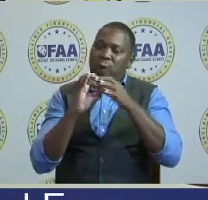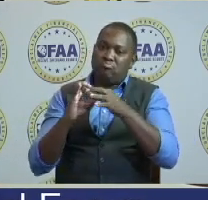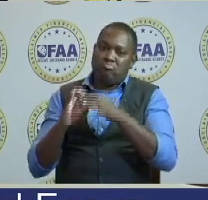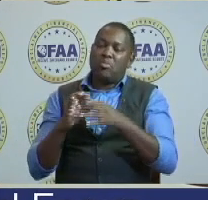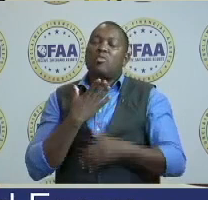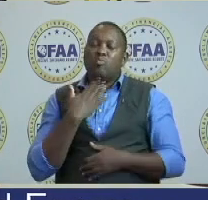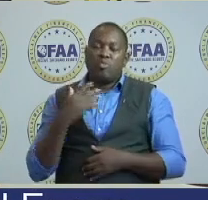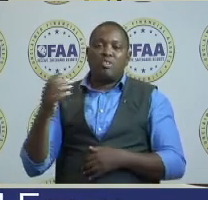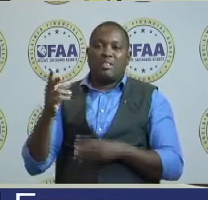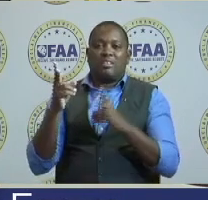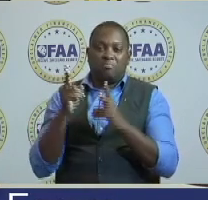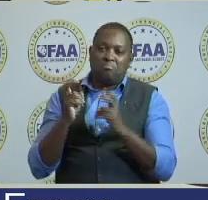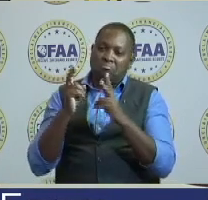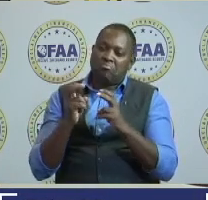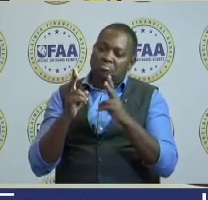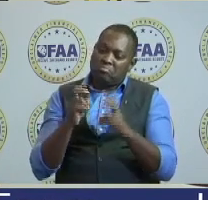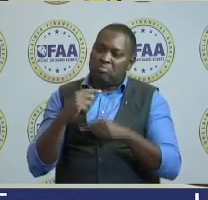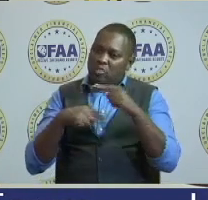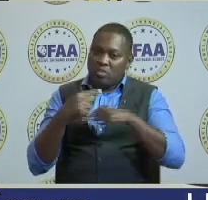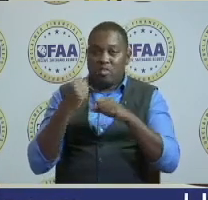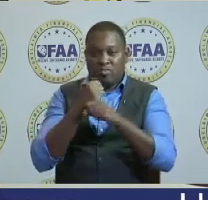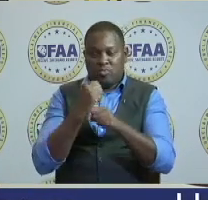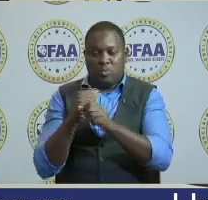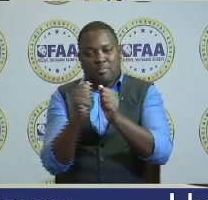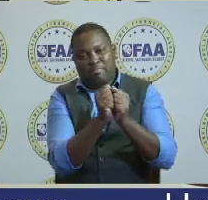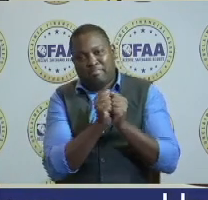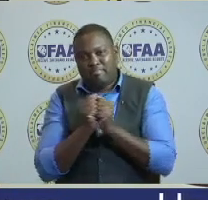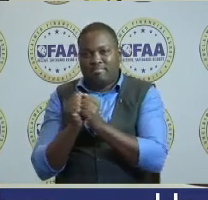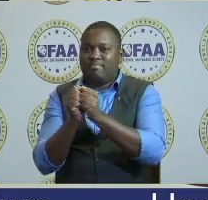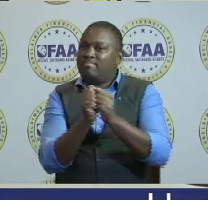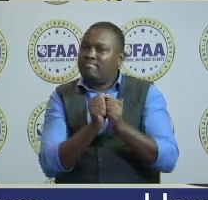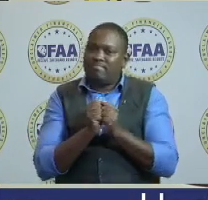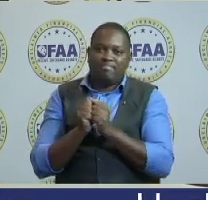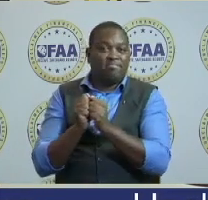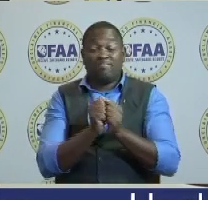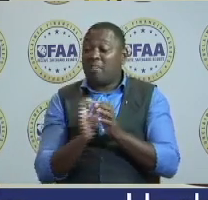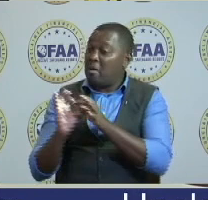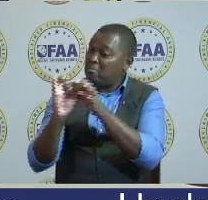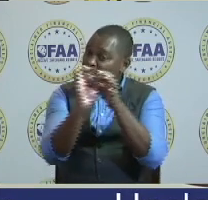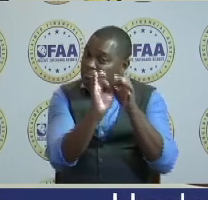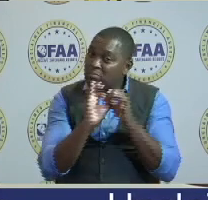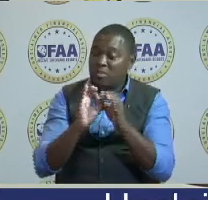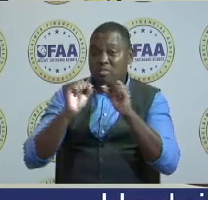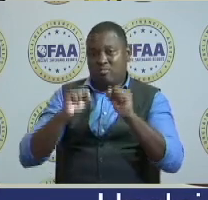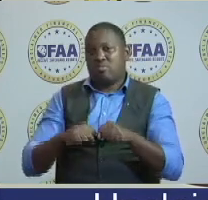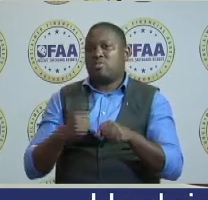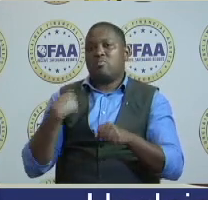Let's continue to work in a collaborative manner, in a spirit of partnership, so that we can